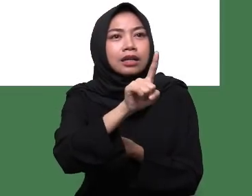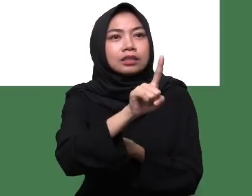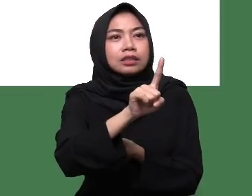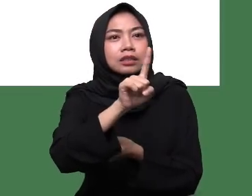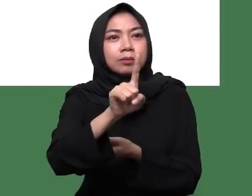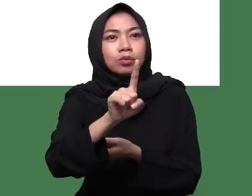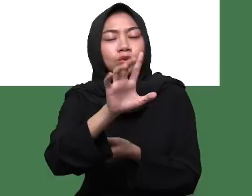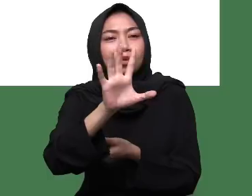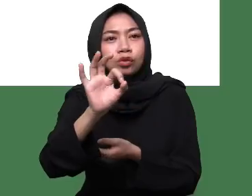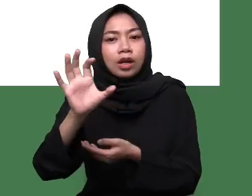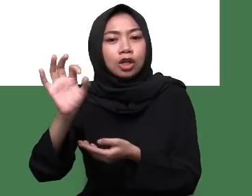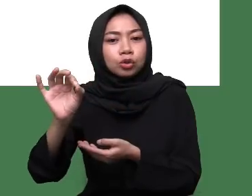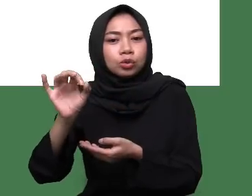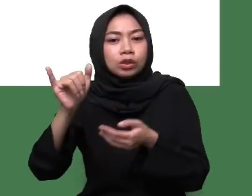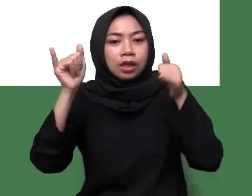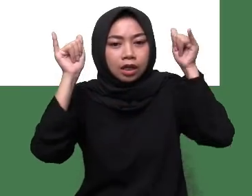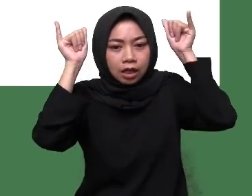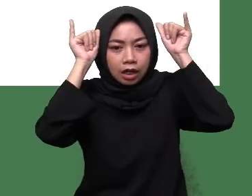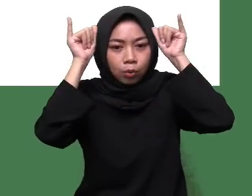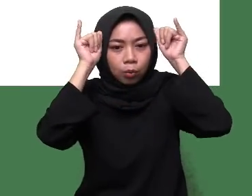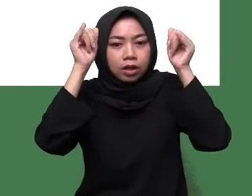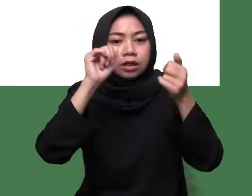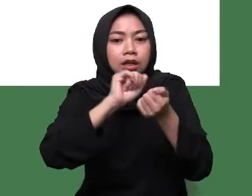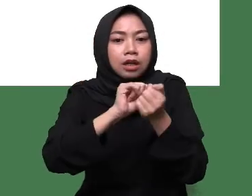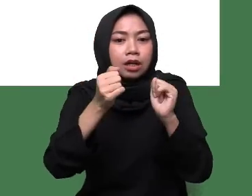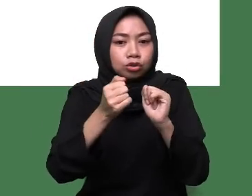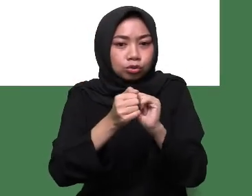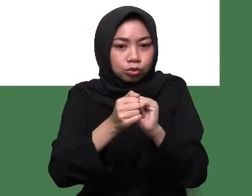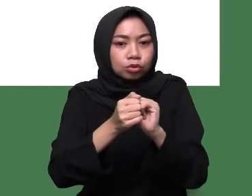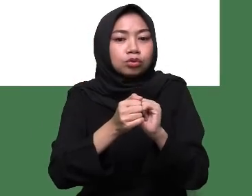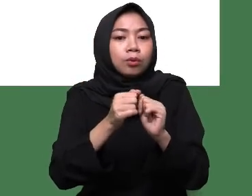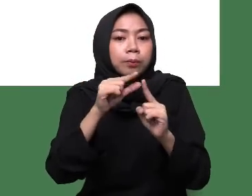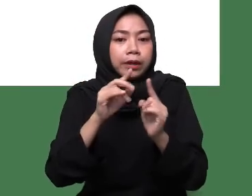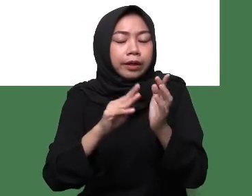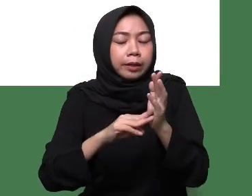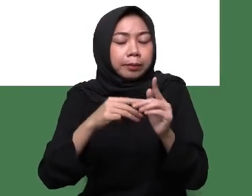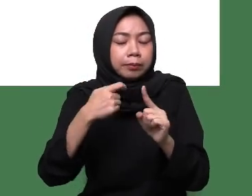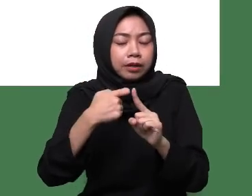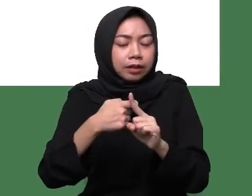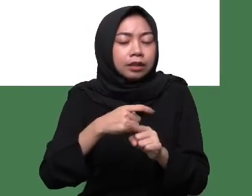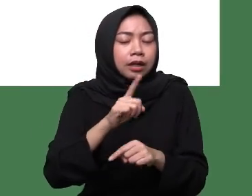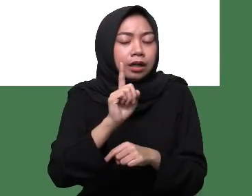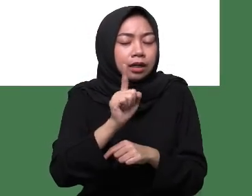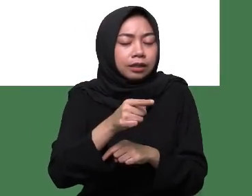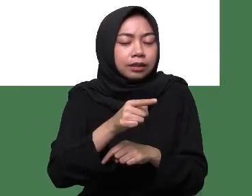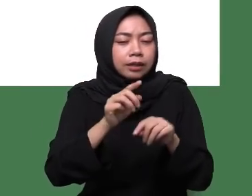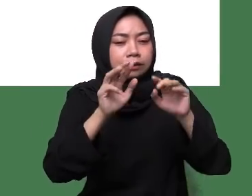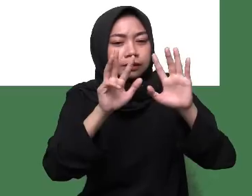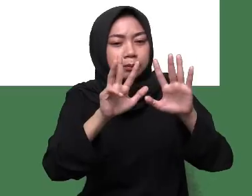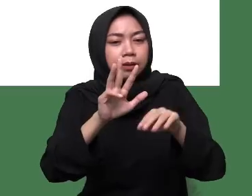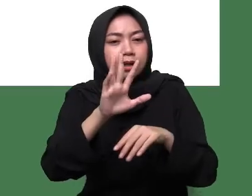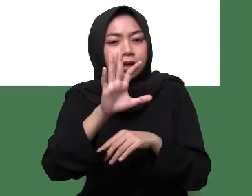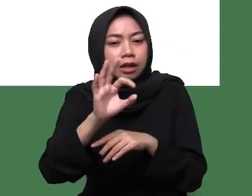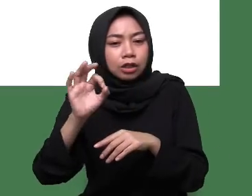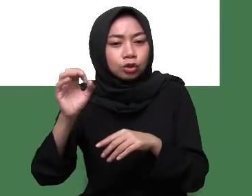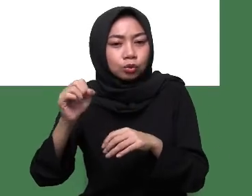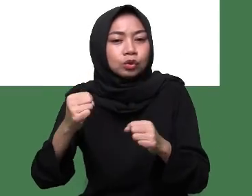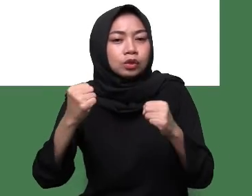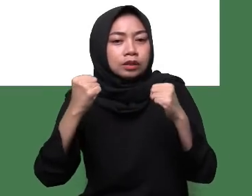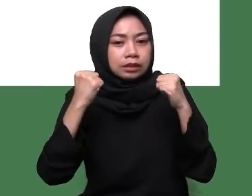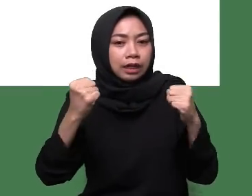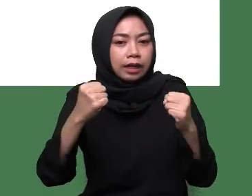1,048 and 531 cases respectively, with 991 cases clinically recovered